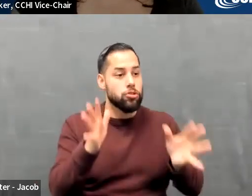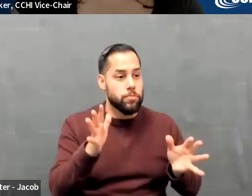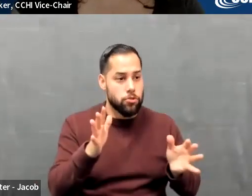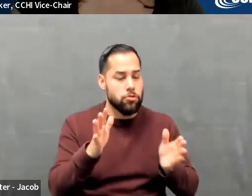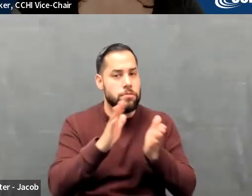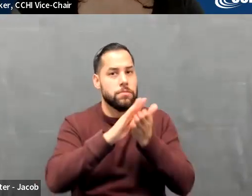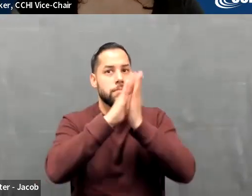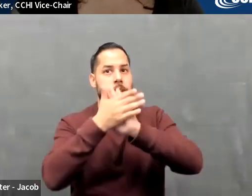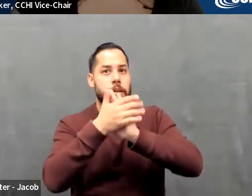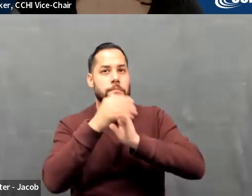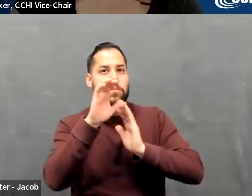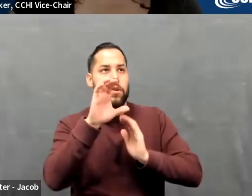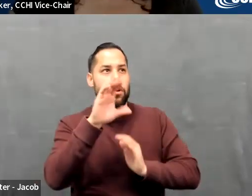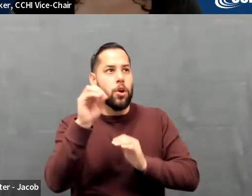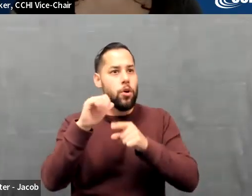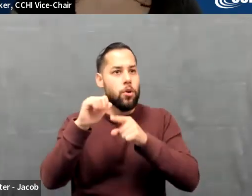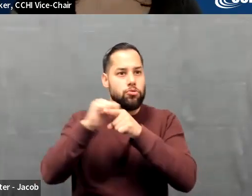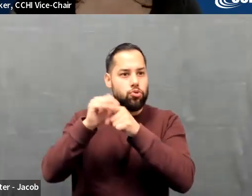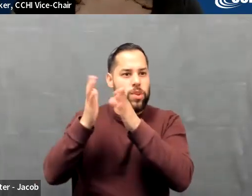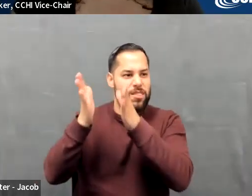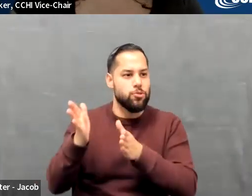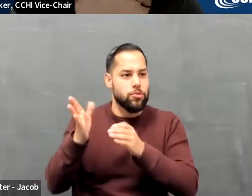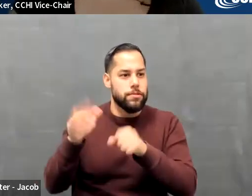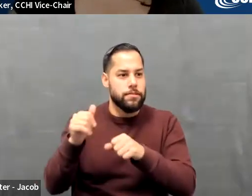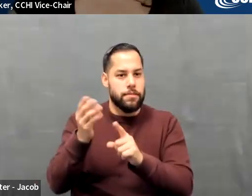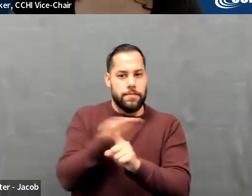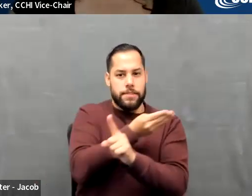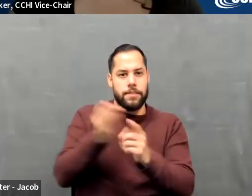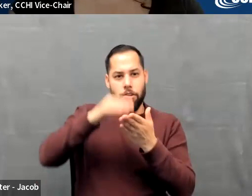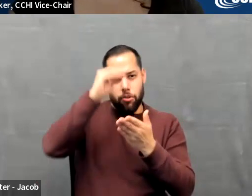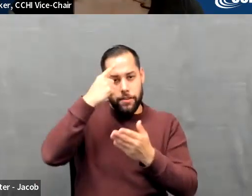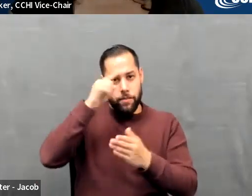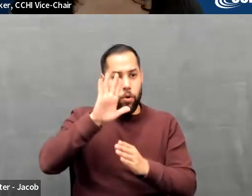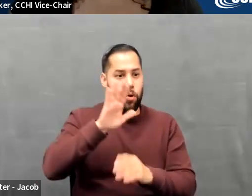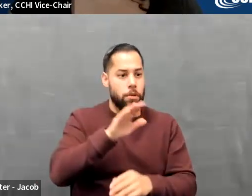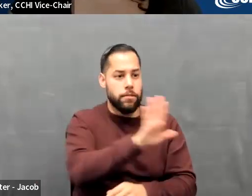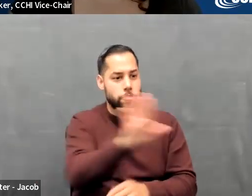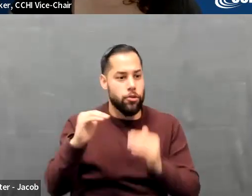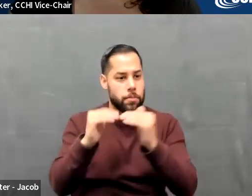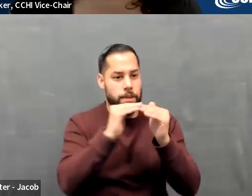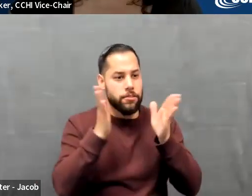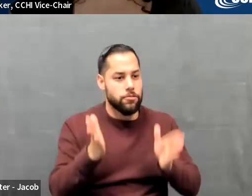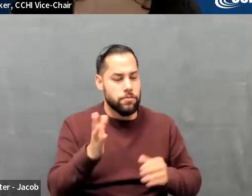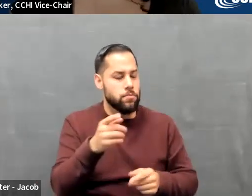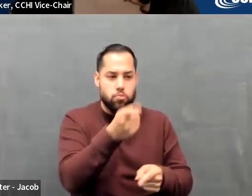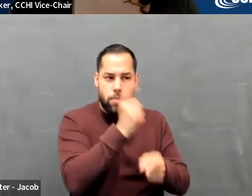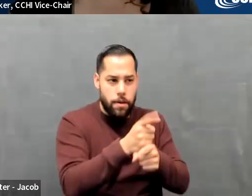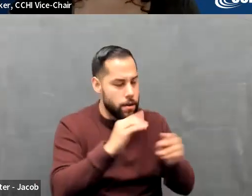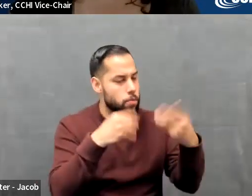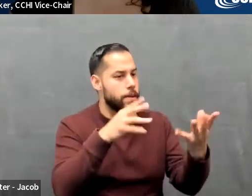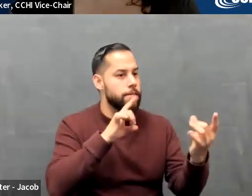become co-trainers who can facilitate learning for their peers. Absolutely. They're giving their peers